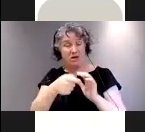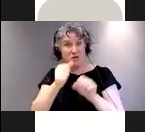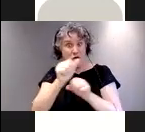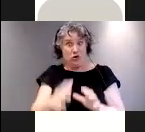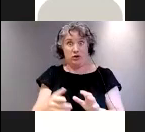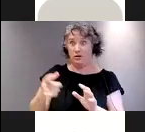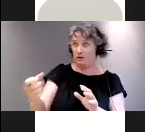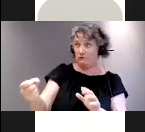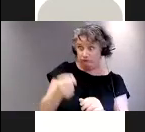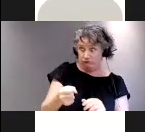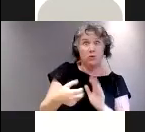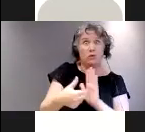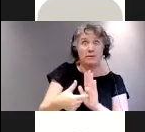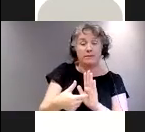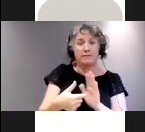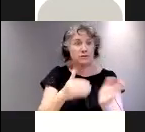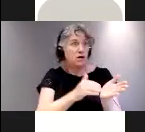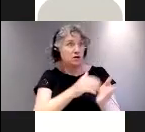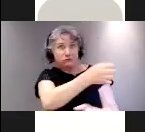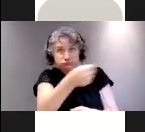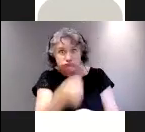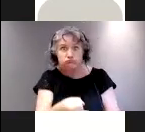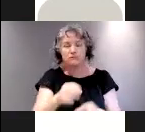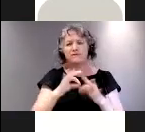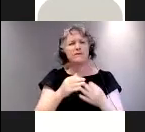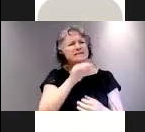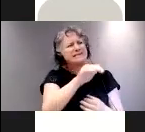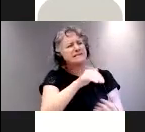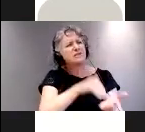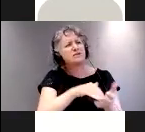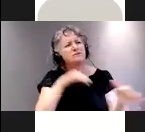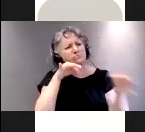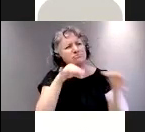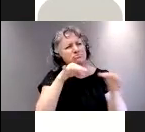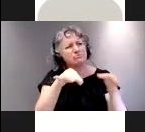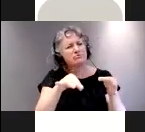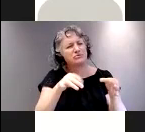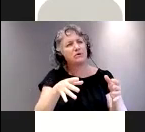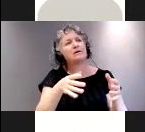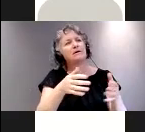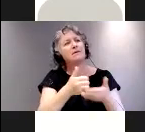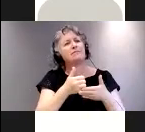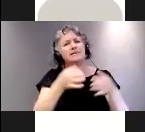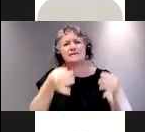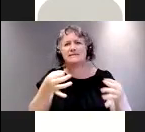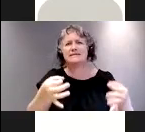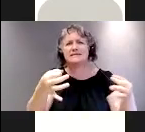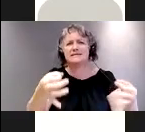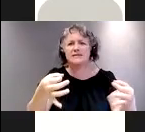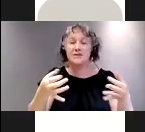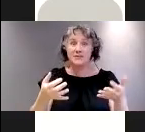can include a doctor, and we have, or I've had the family go back to the doctor to explain something so they can make decisions. So that whole kind